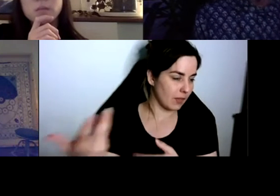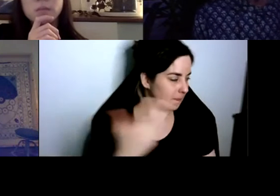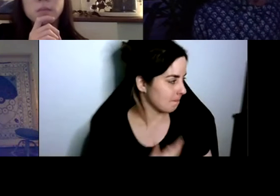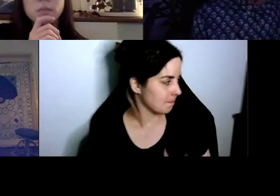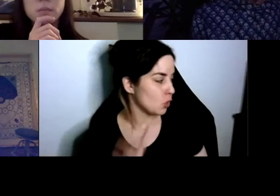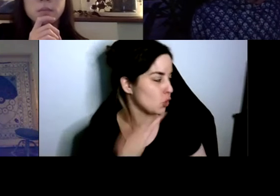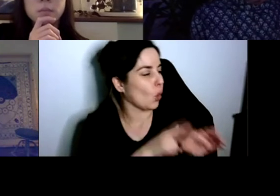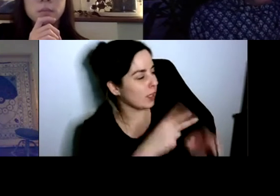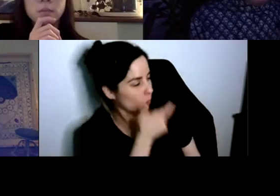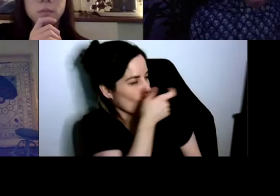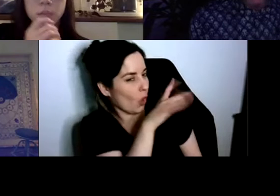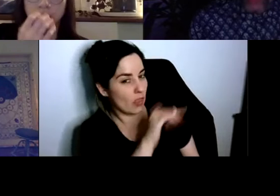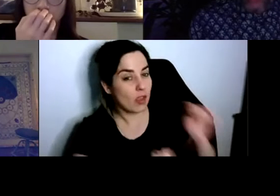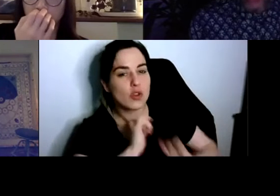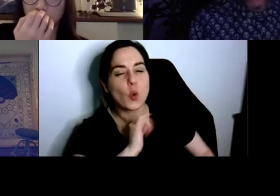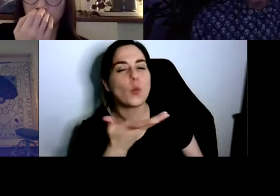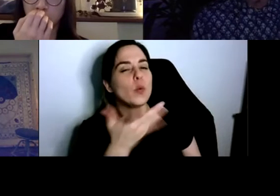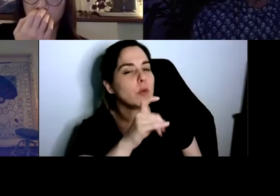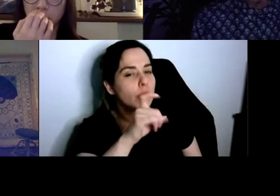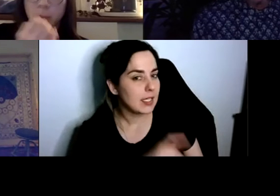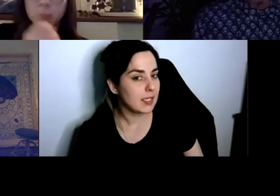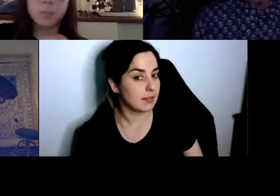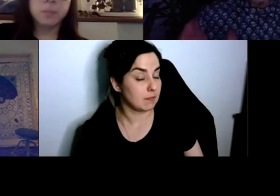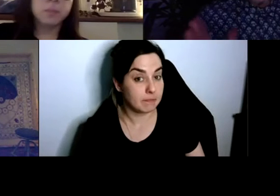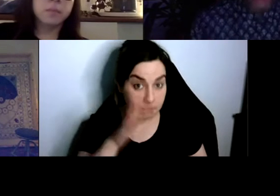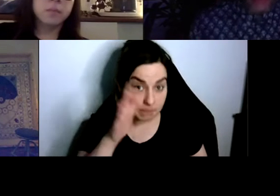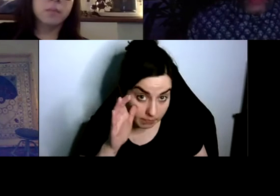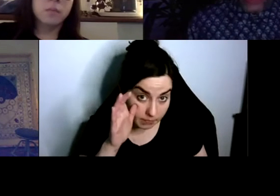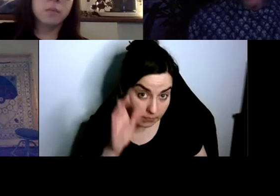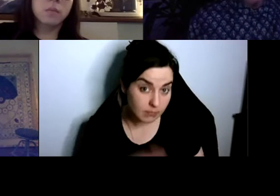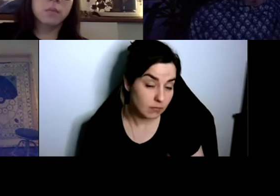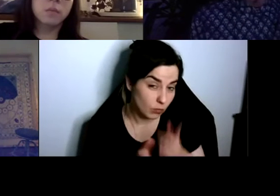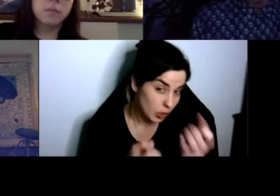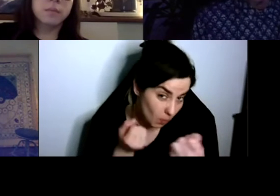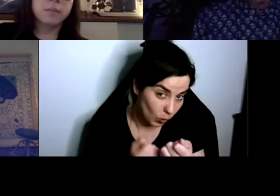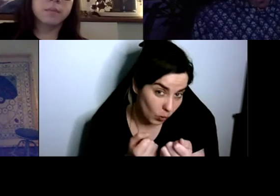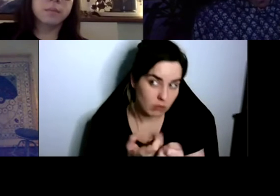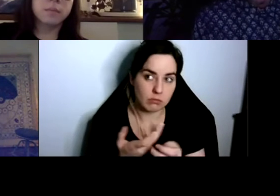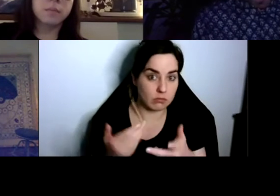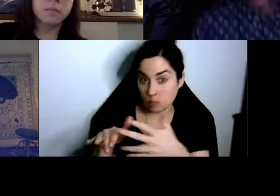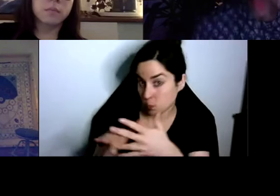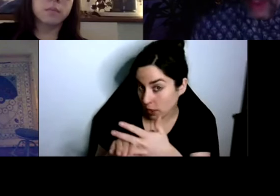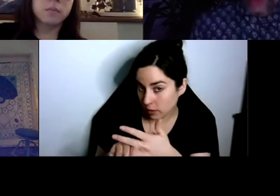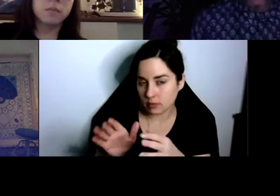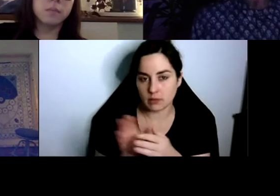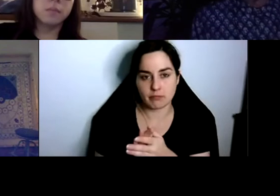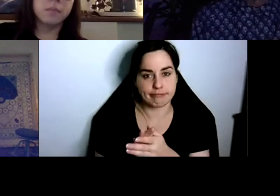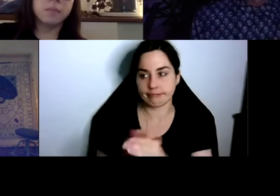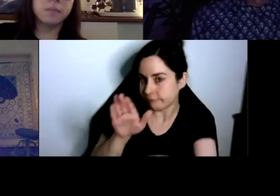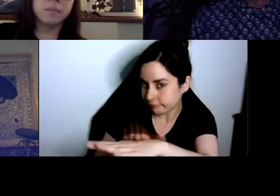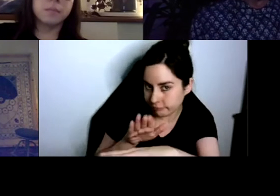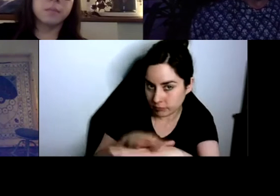of, whether it's a supportive listener, whether it's taking breaks, whether it's content warnings,